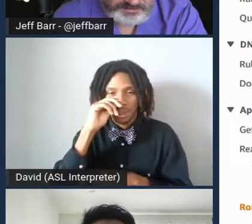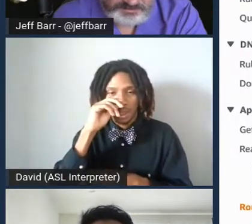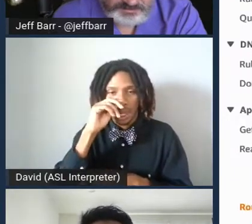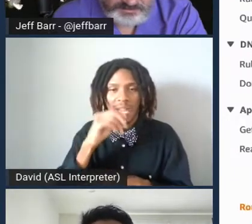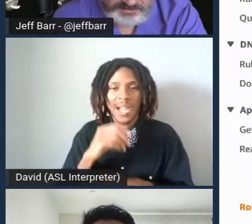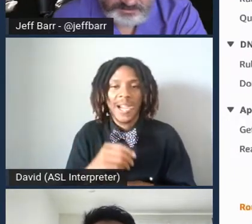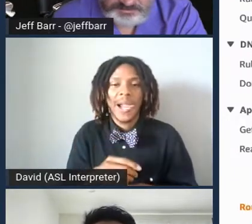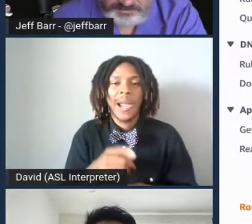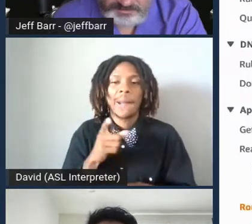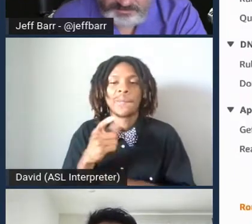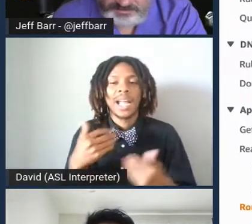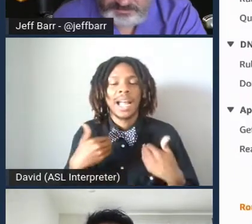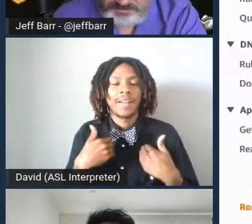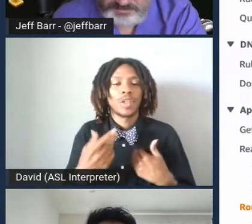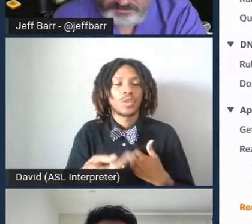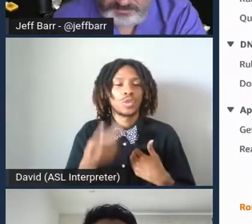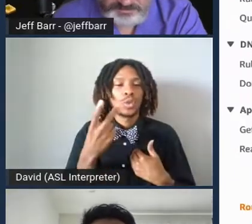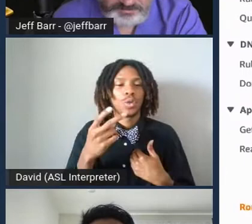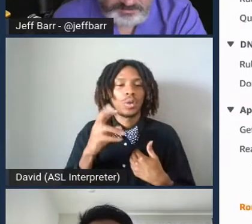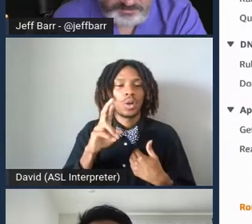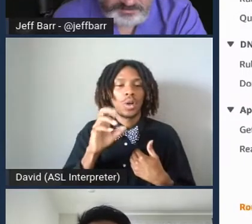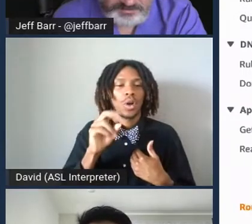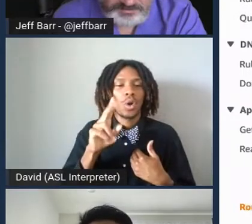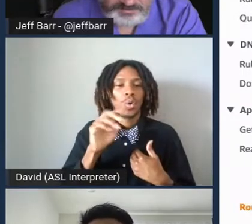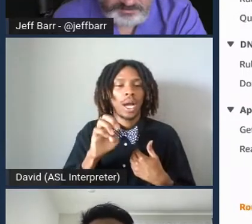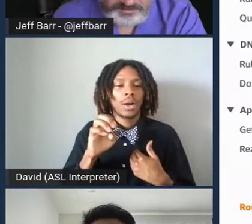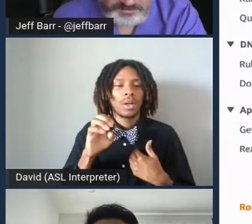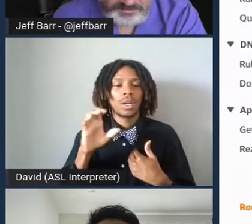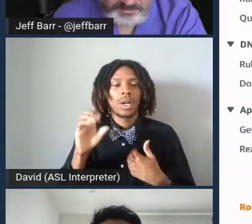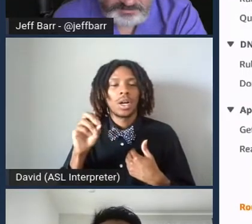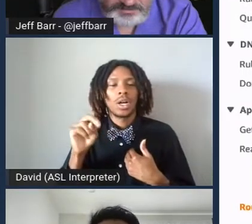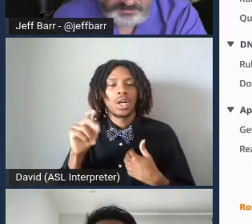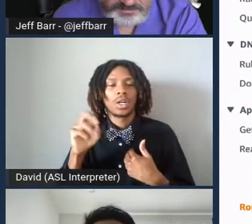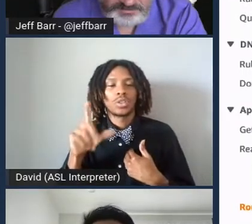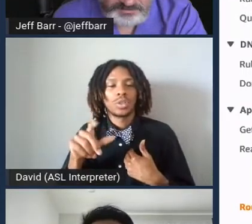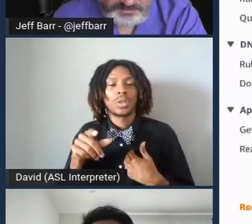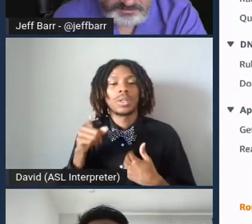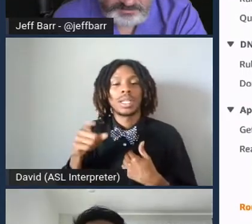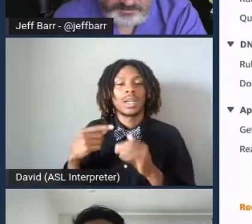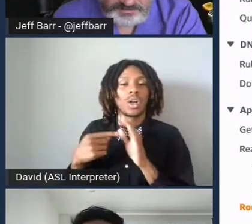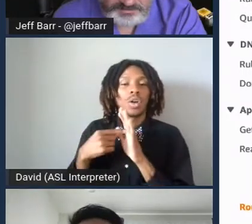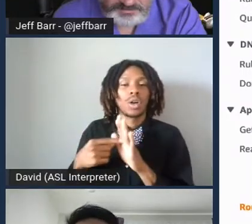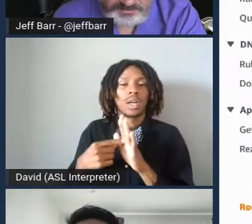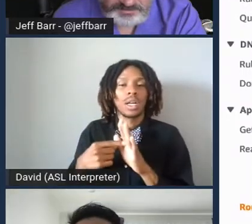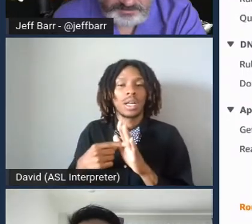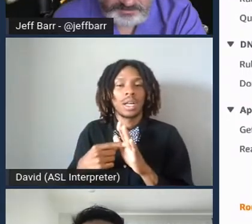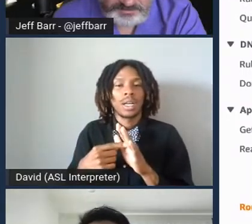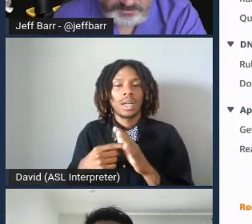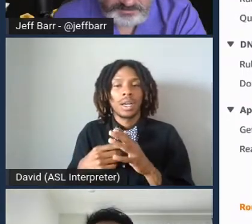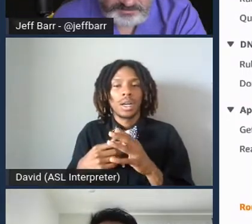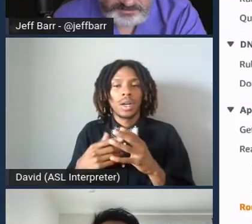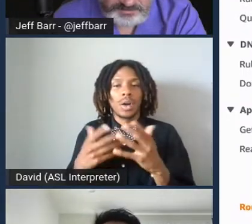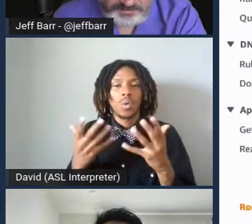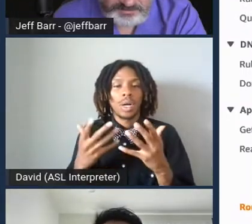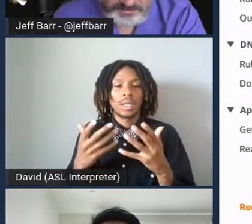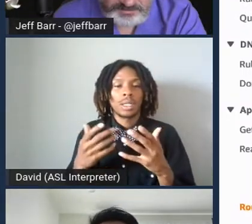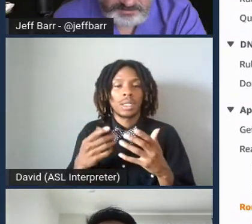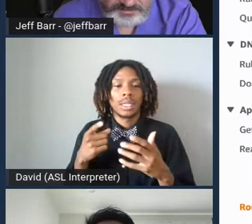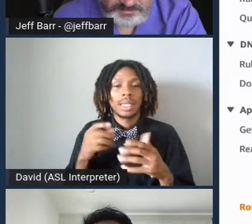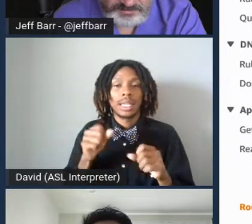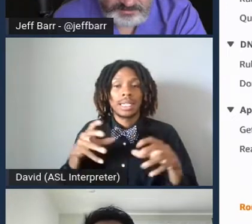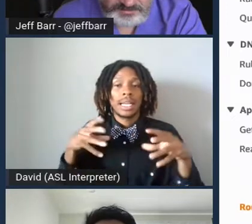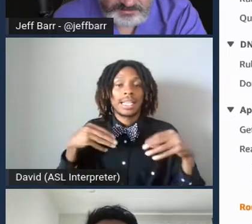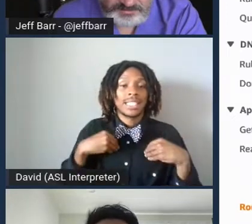has two routing controls. Again, a routing control represents the state of that cell, whether it can take traffic or